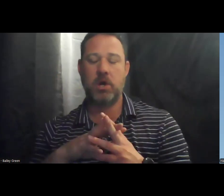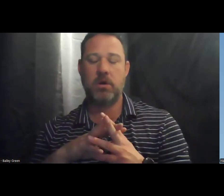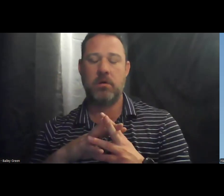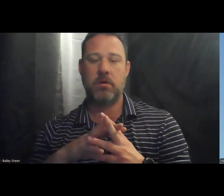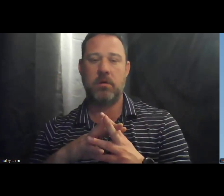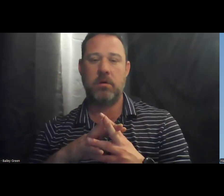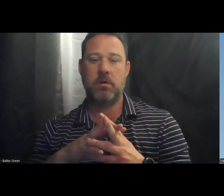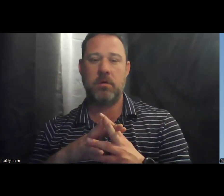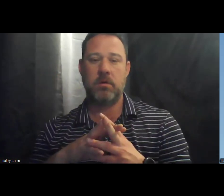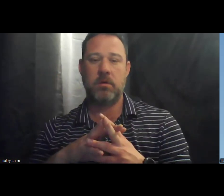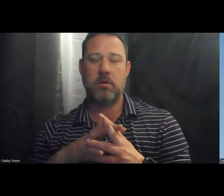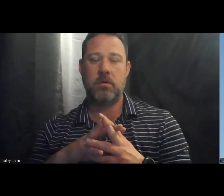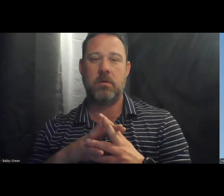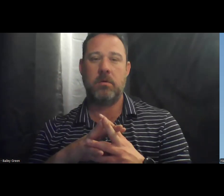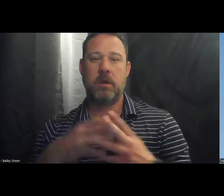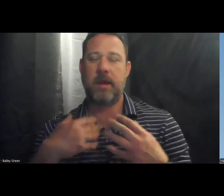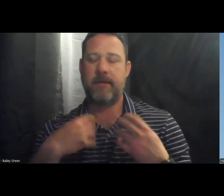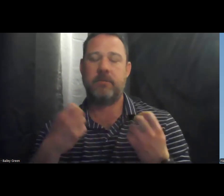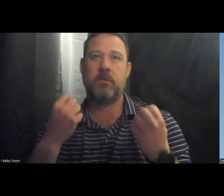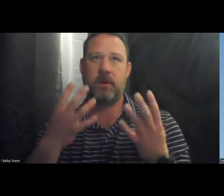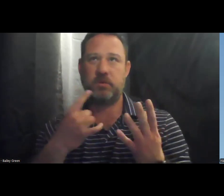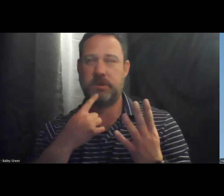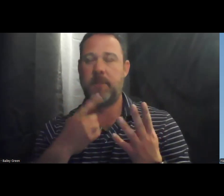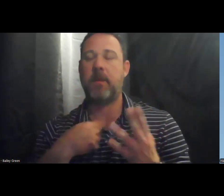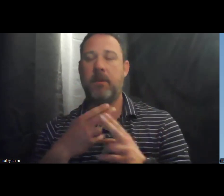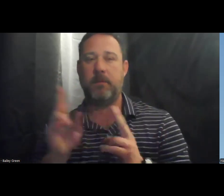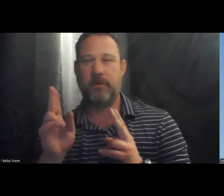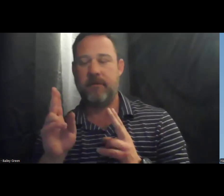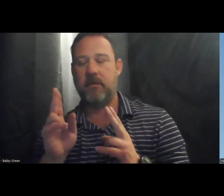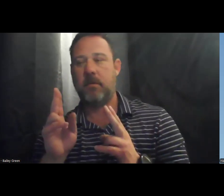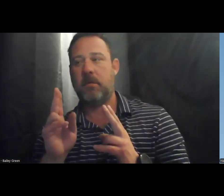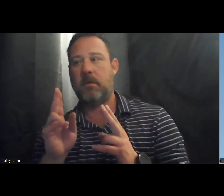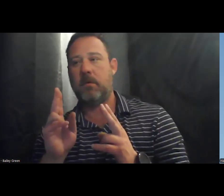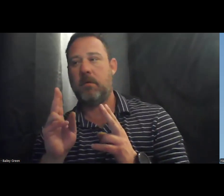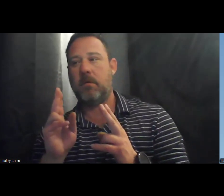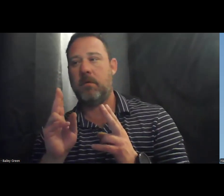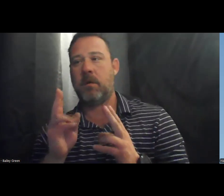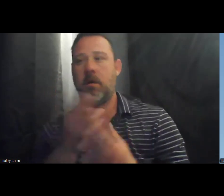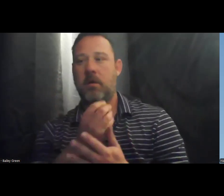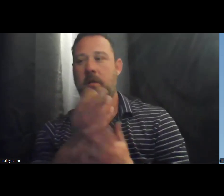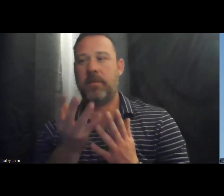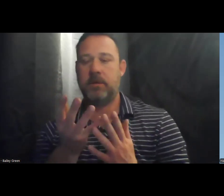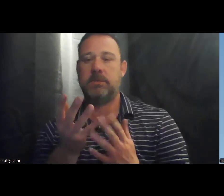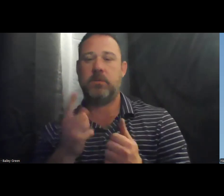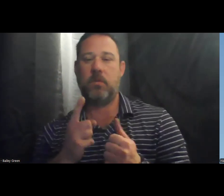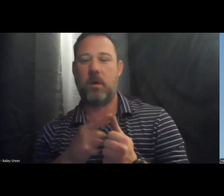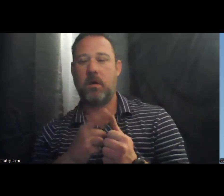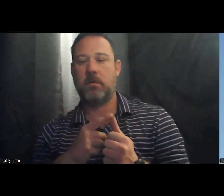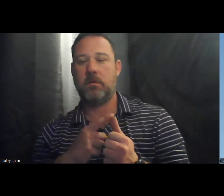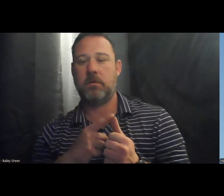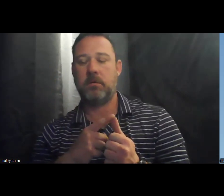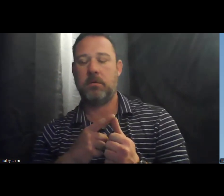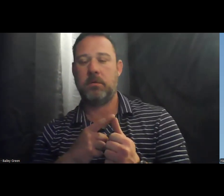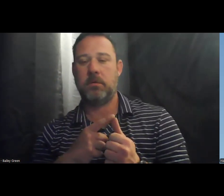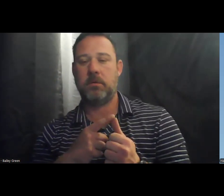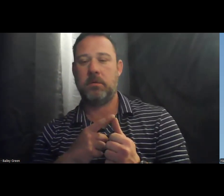I have so much to say, and I'm going to be brief, but a couple of things. One is